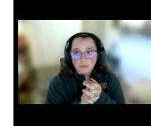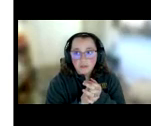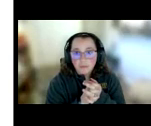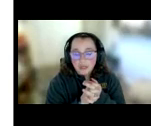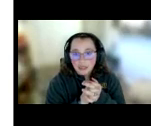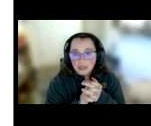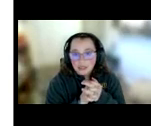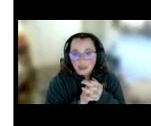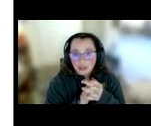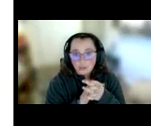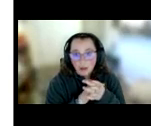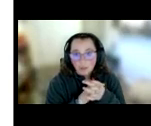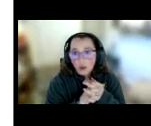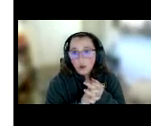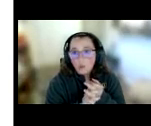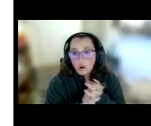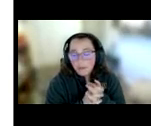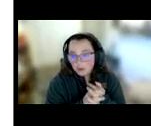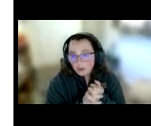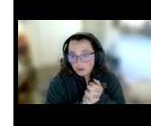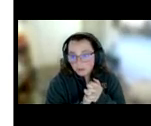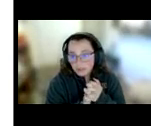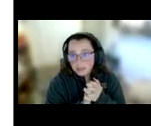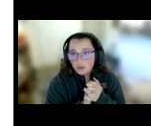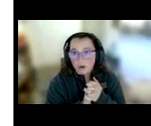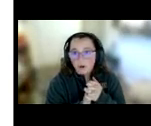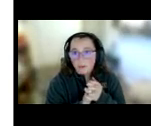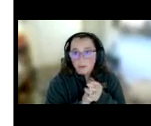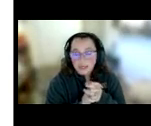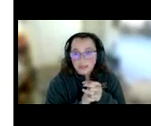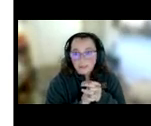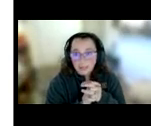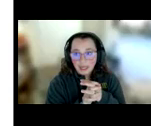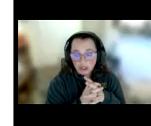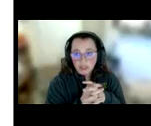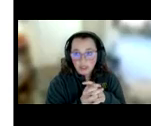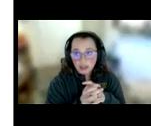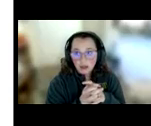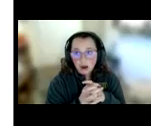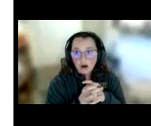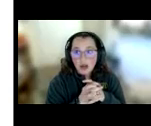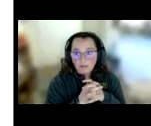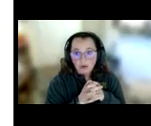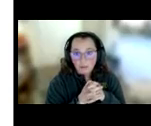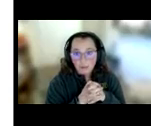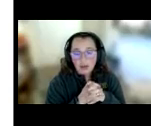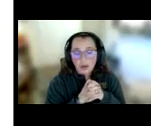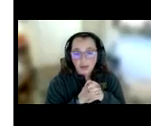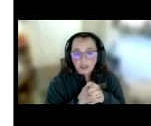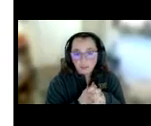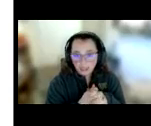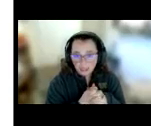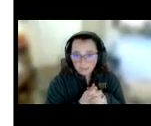when it comes to making decisions around what medical treatments or medications are covered